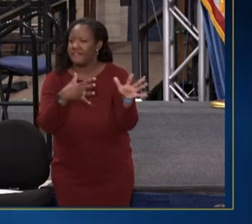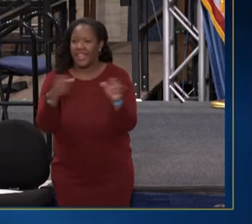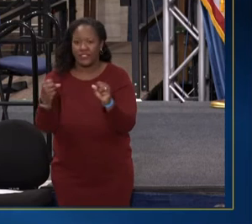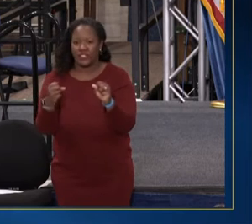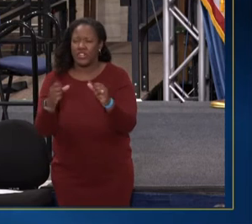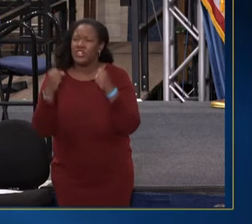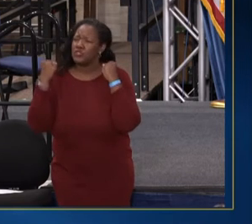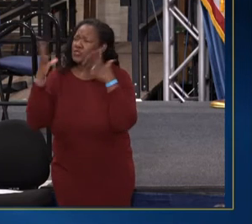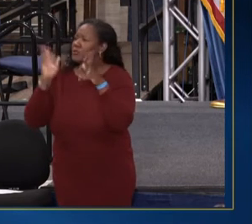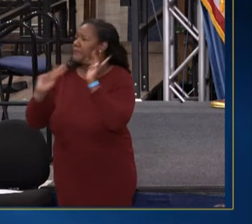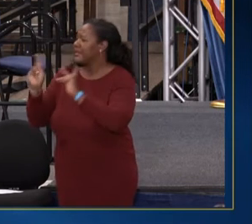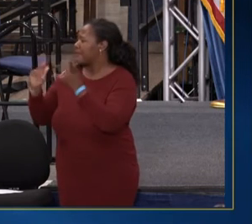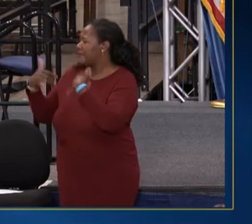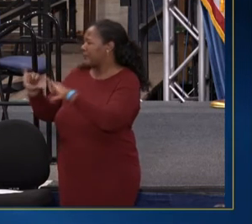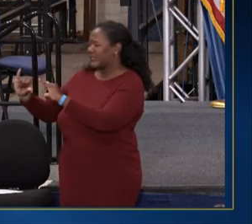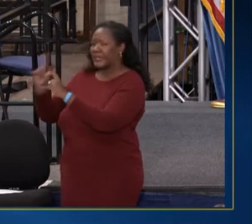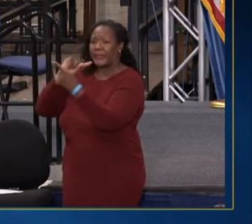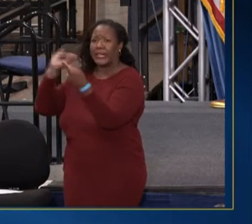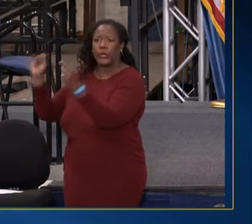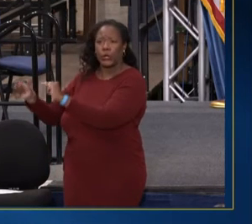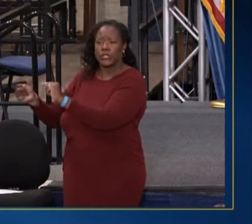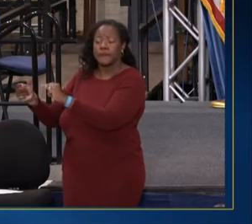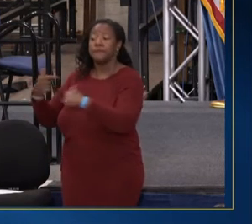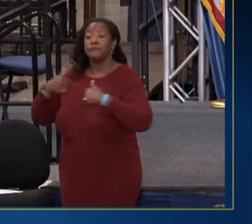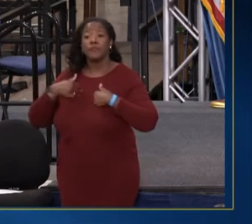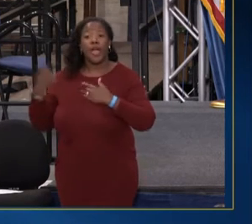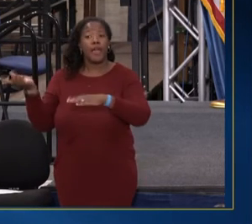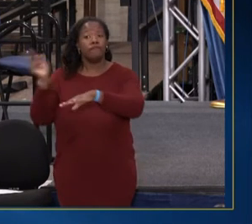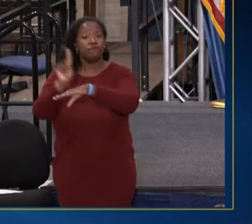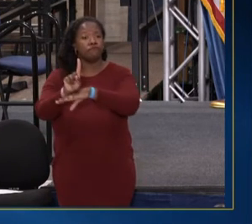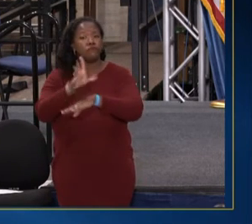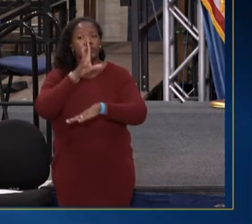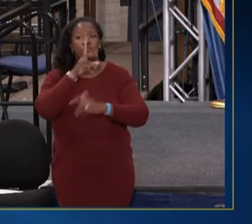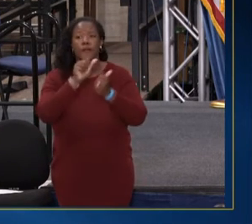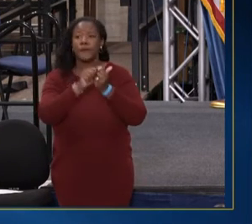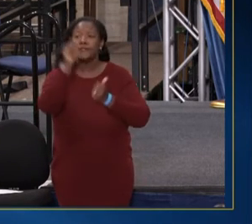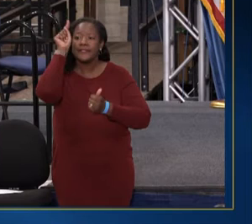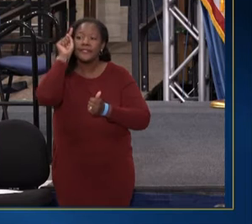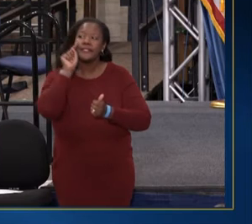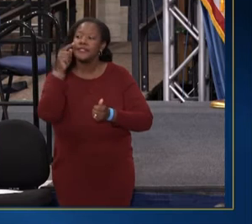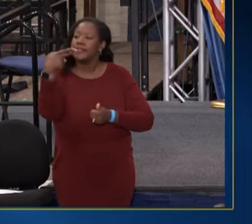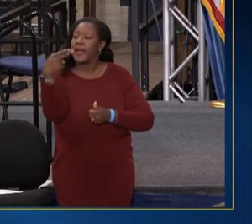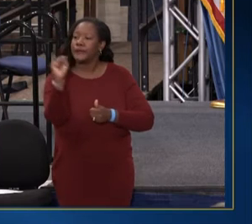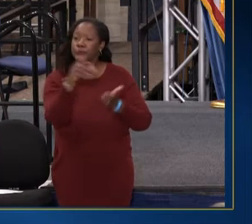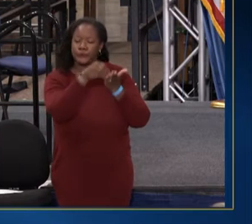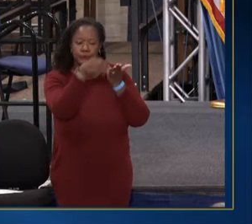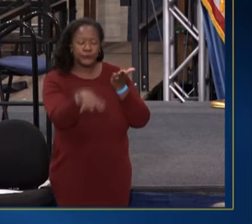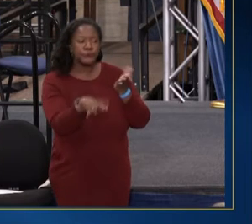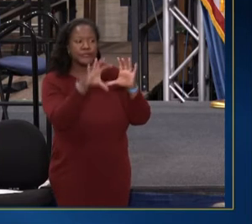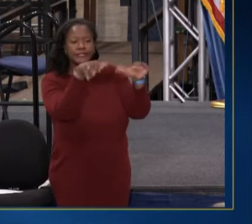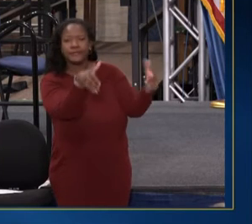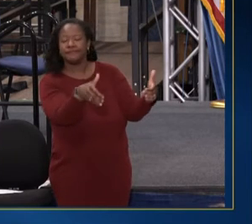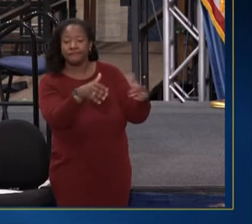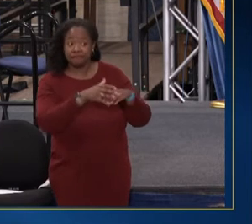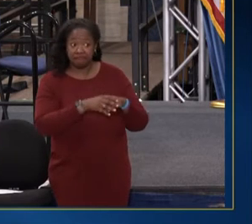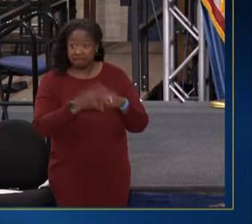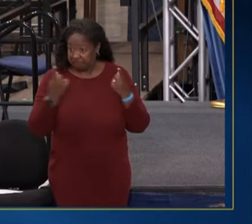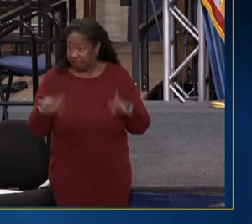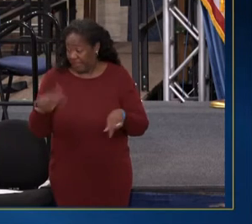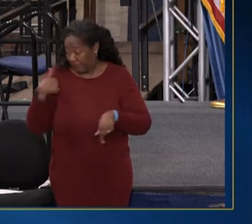hurt. When I was speaking to this group of teen high school students, this was within this month,